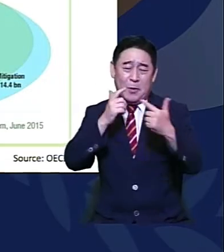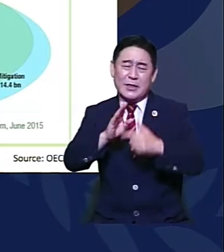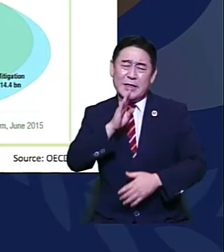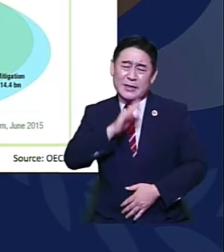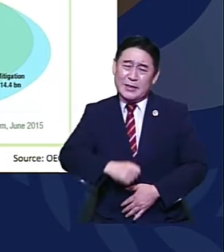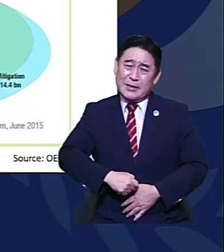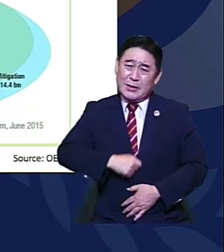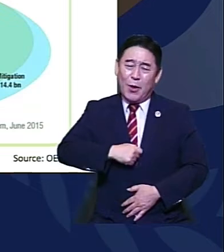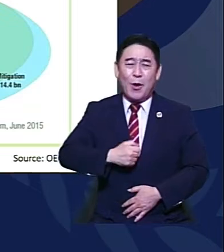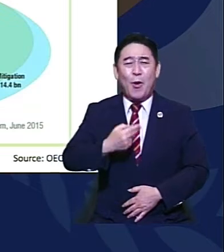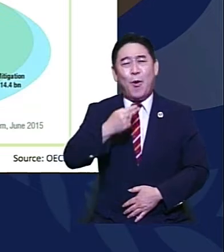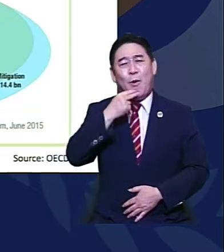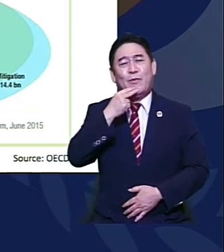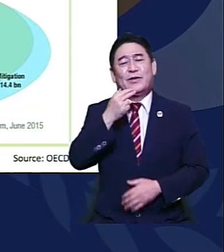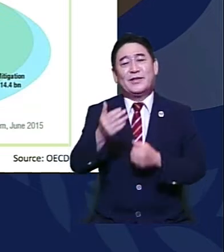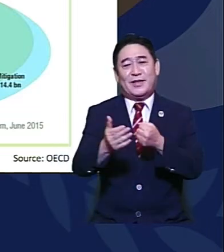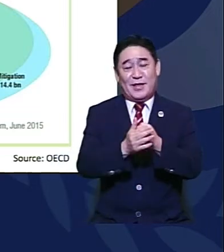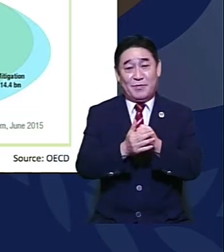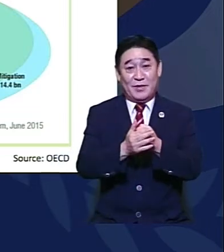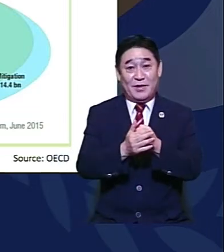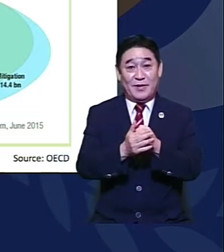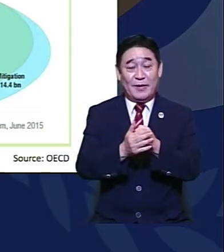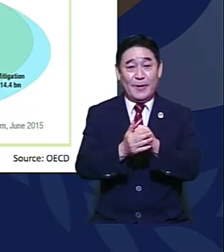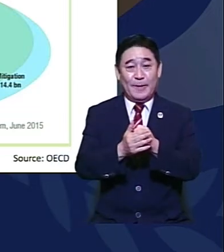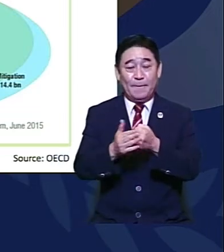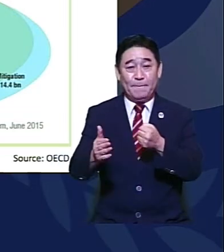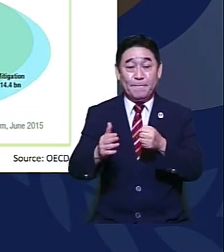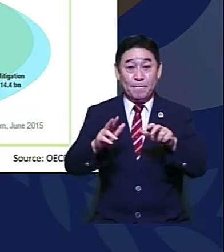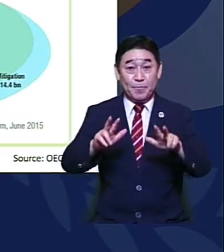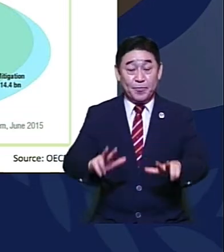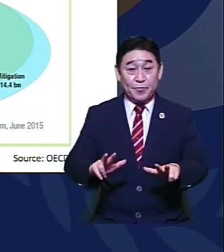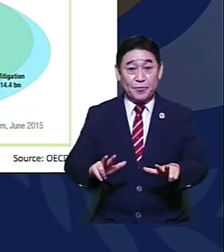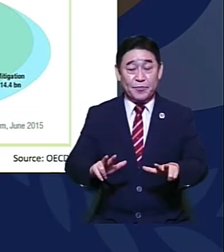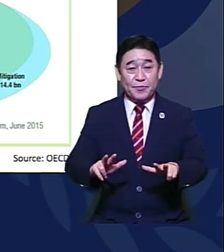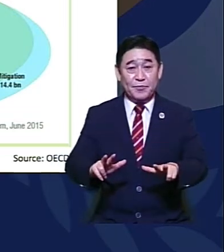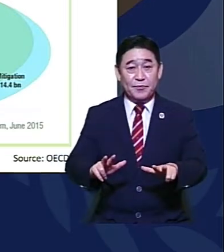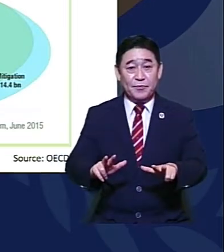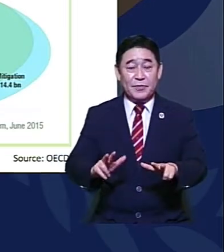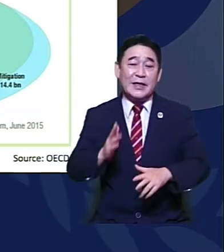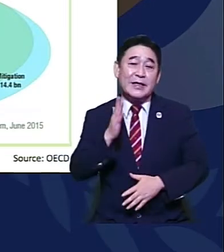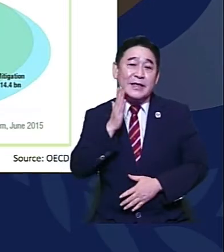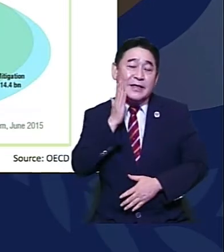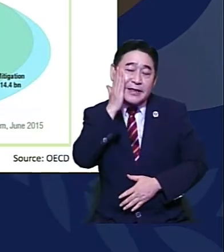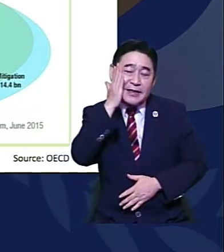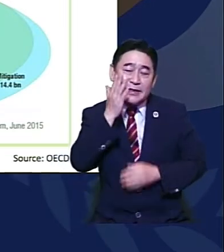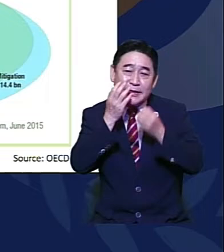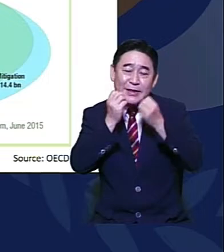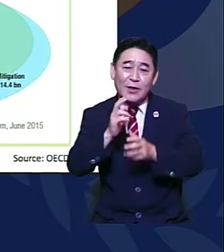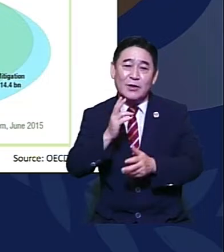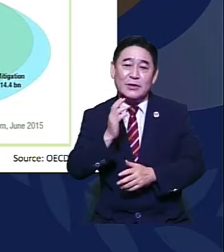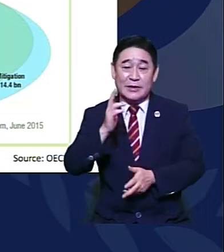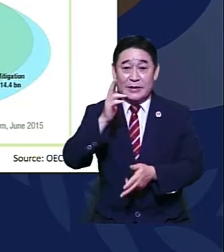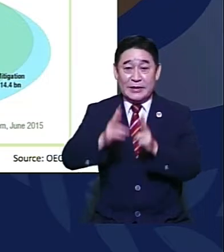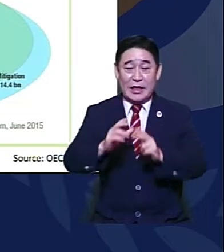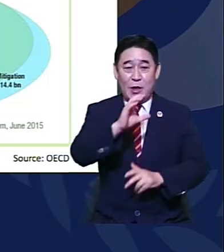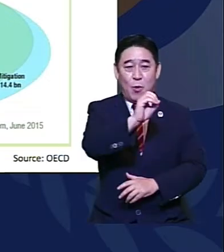it generally refers to climate-related development cooperation,